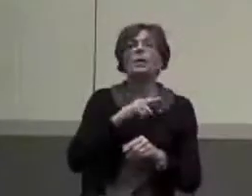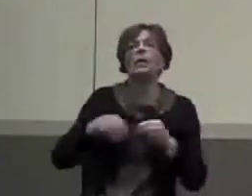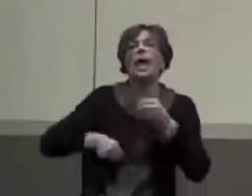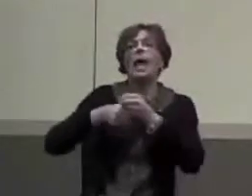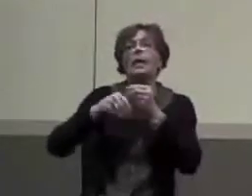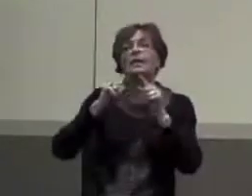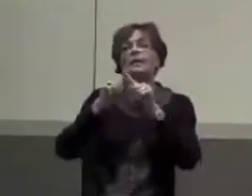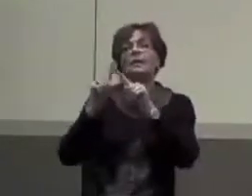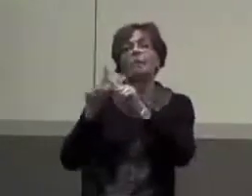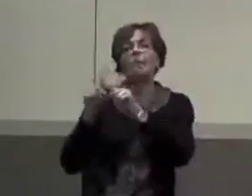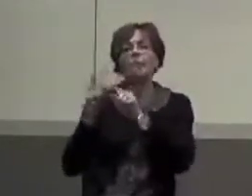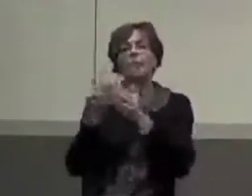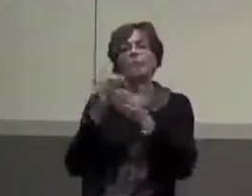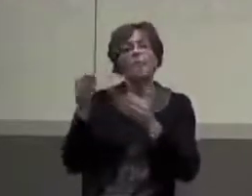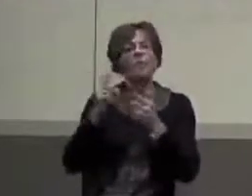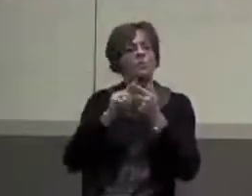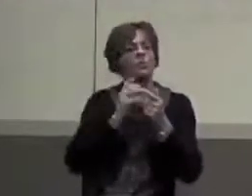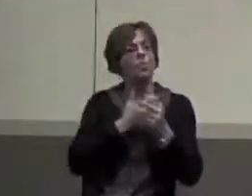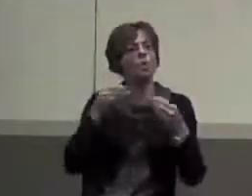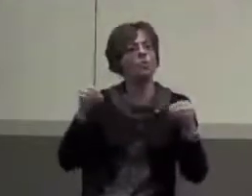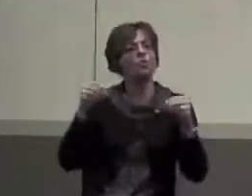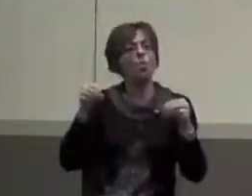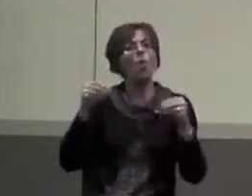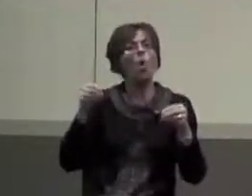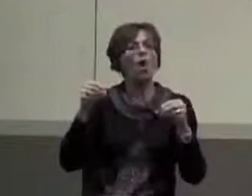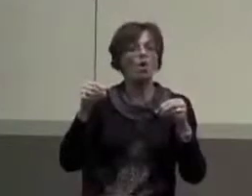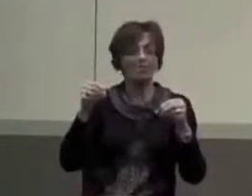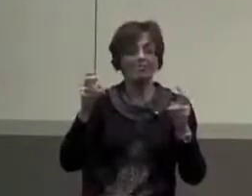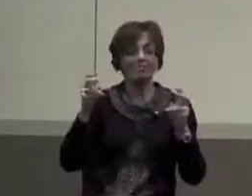to our store of things that they could buy,